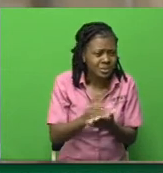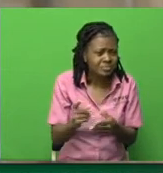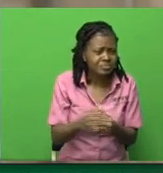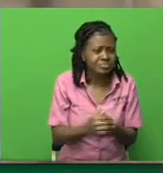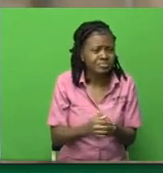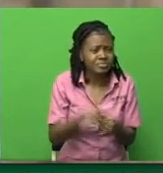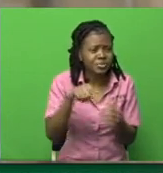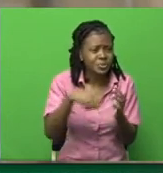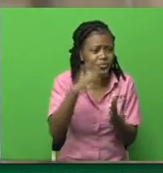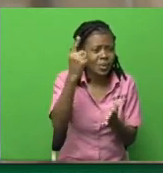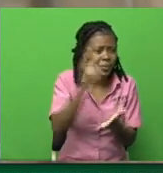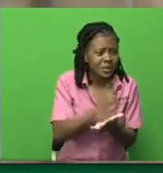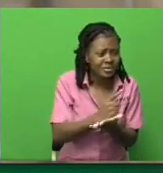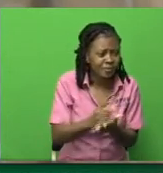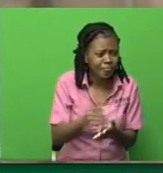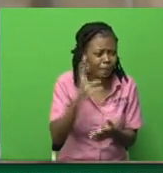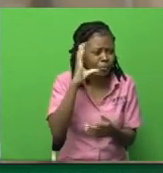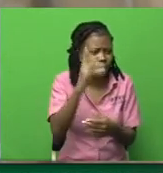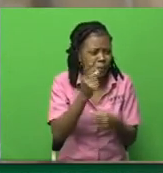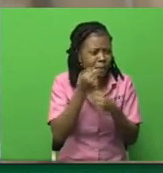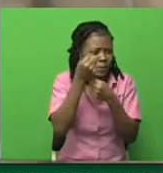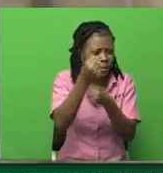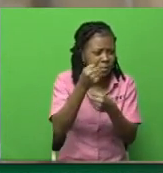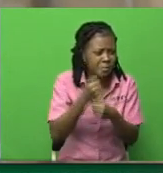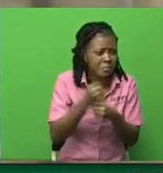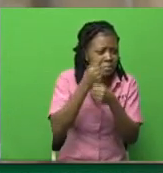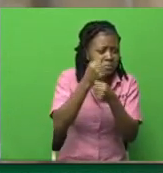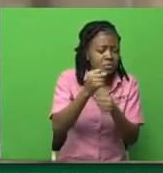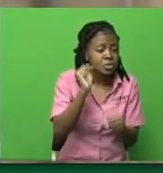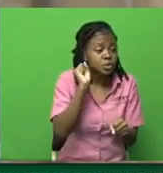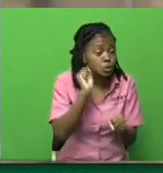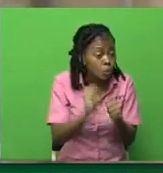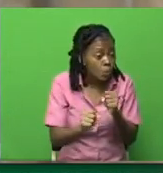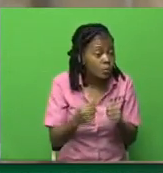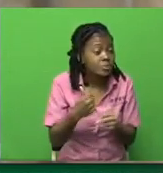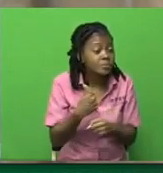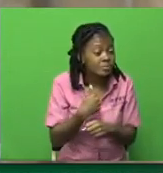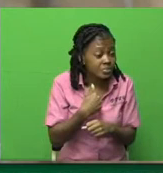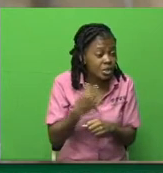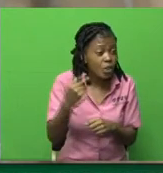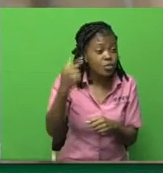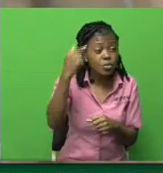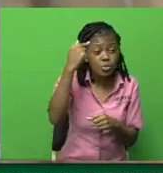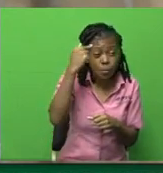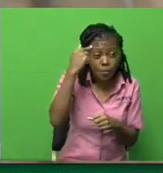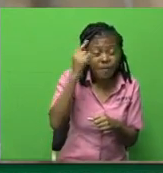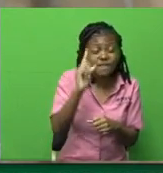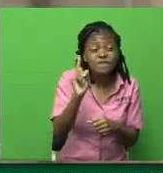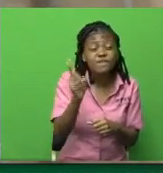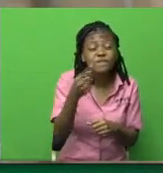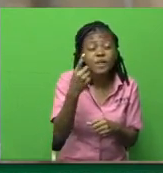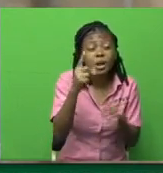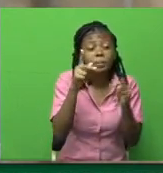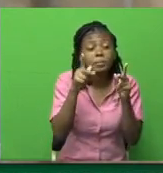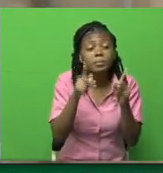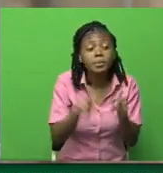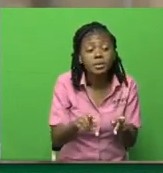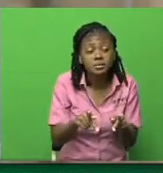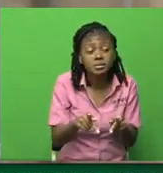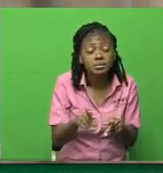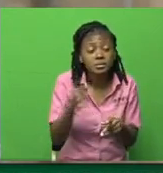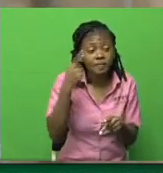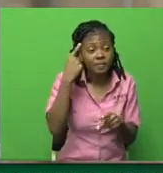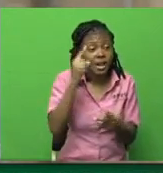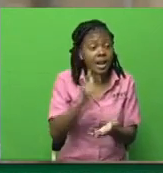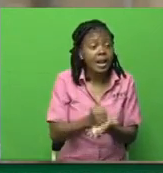threatened water Riot and I expected the first member on the UNC side to come and to defend and work with the government